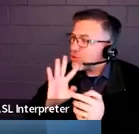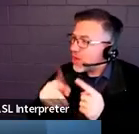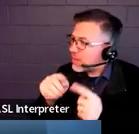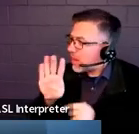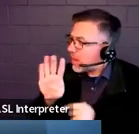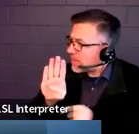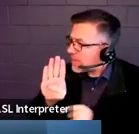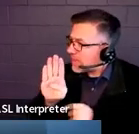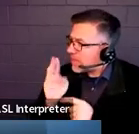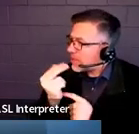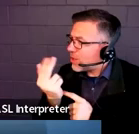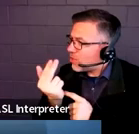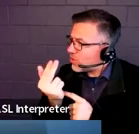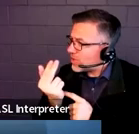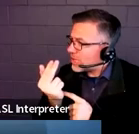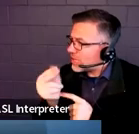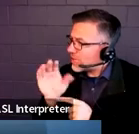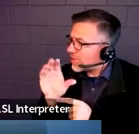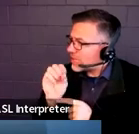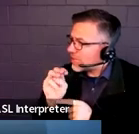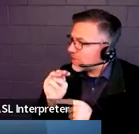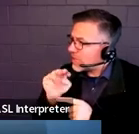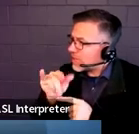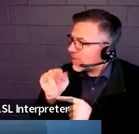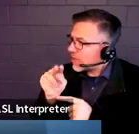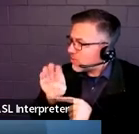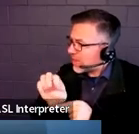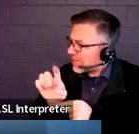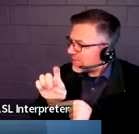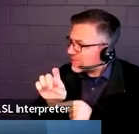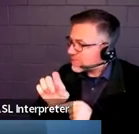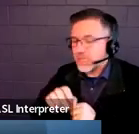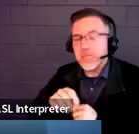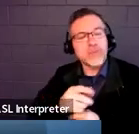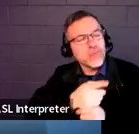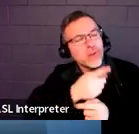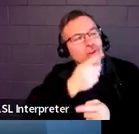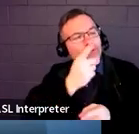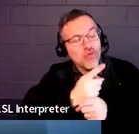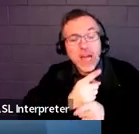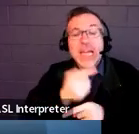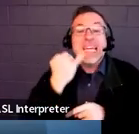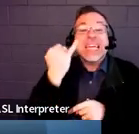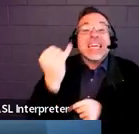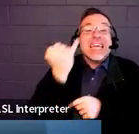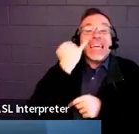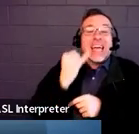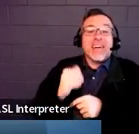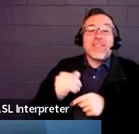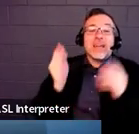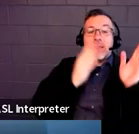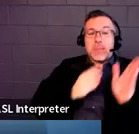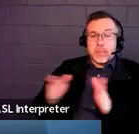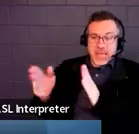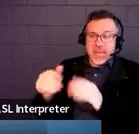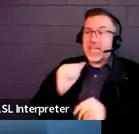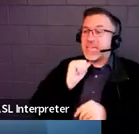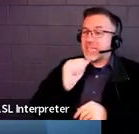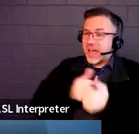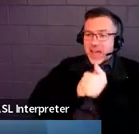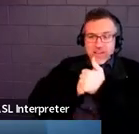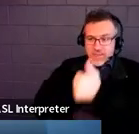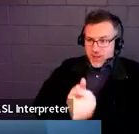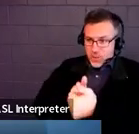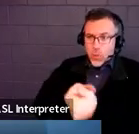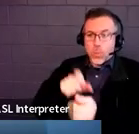Mm-hmm. So if our IEPs are not in compliance, then we have to support the school with a support plan. Yes.